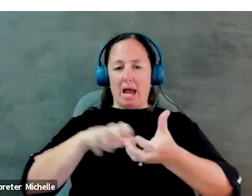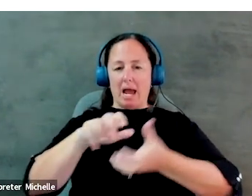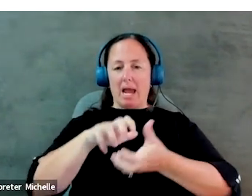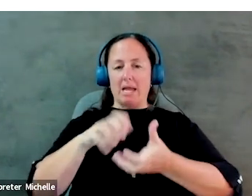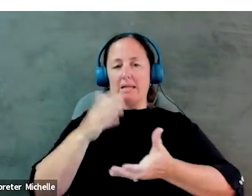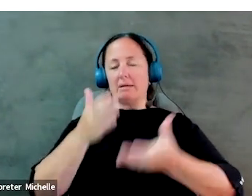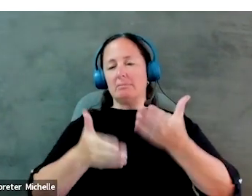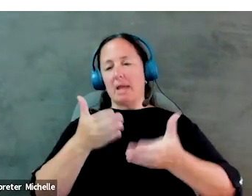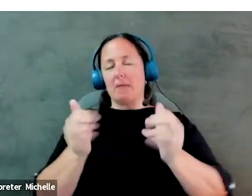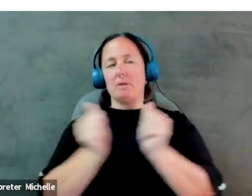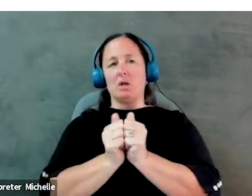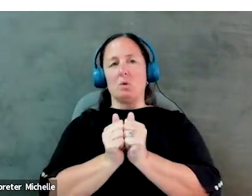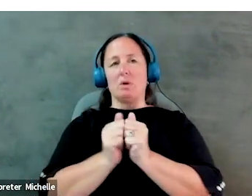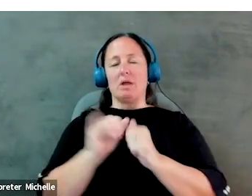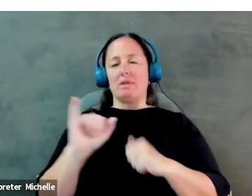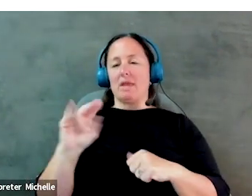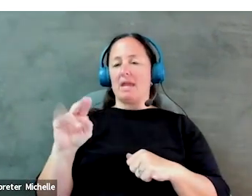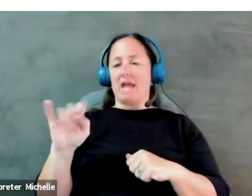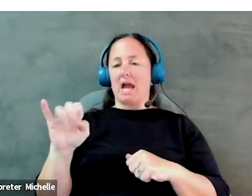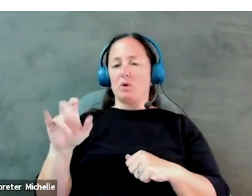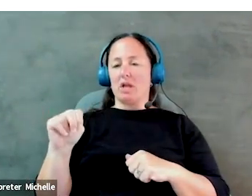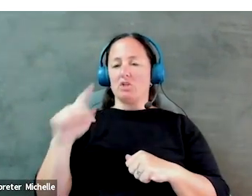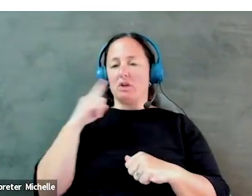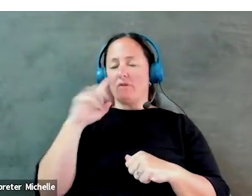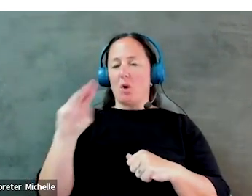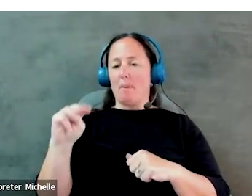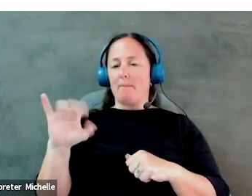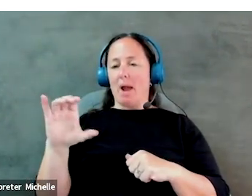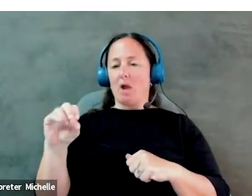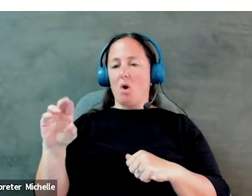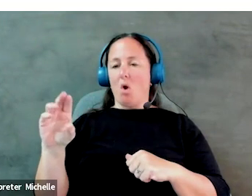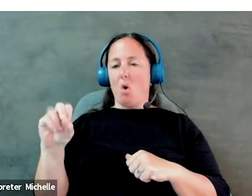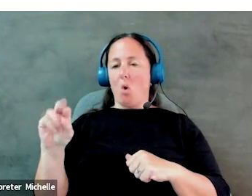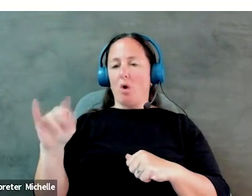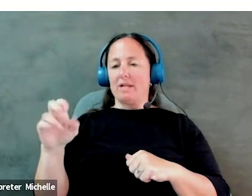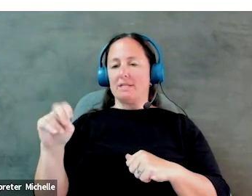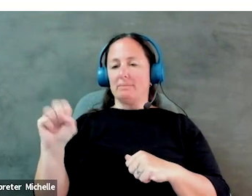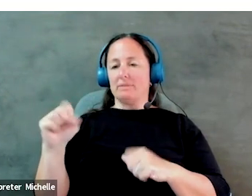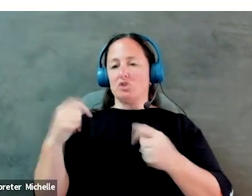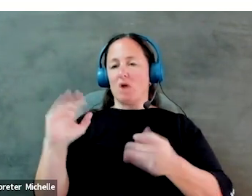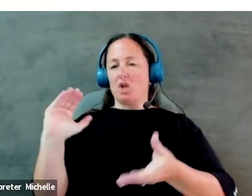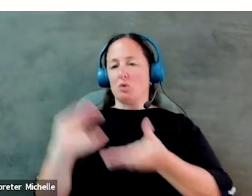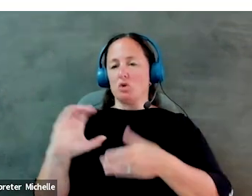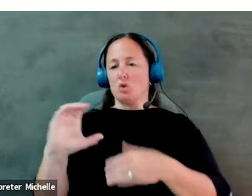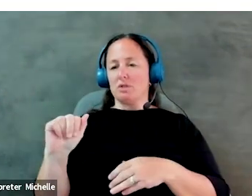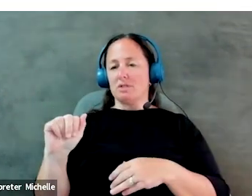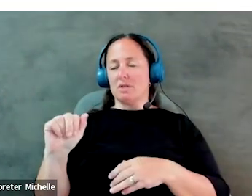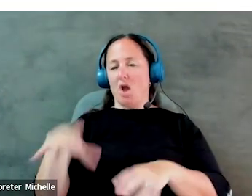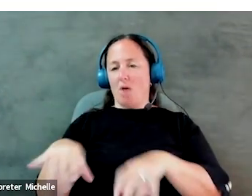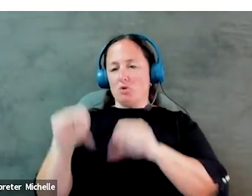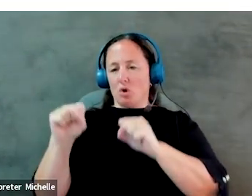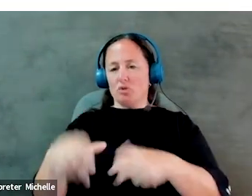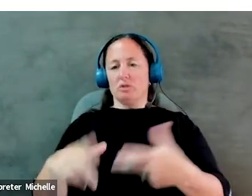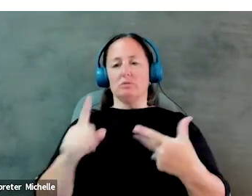combined, perhaps with inoculation of microorganisms that reduce absorption.